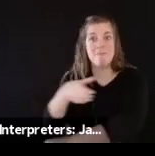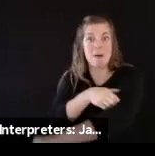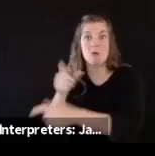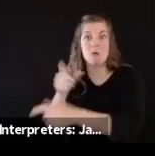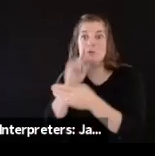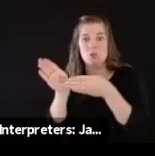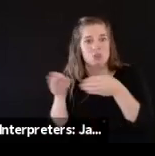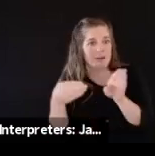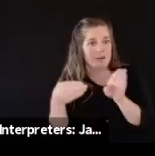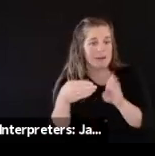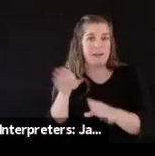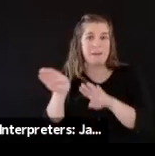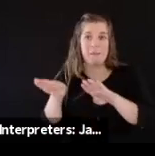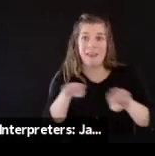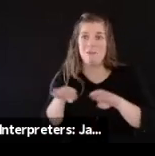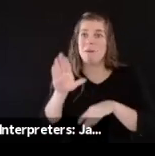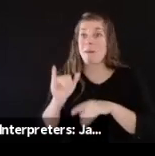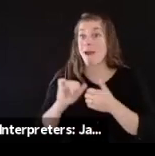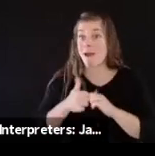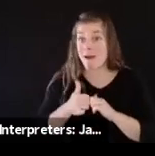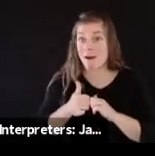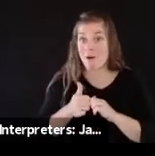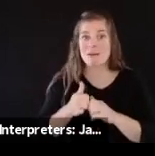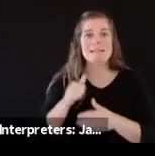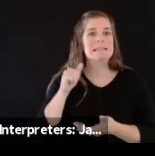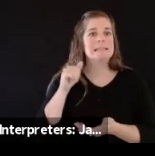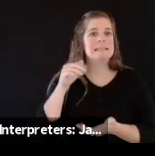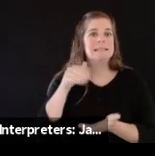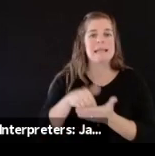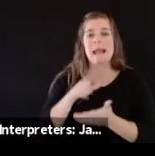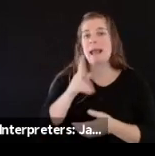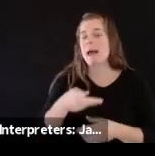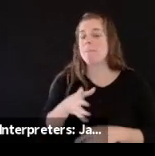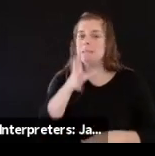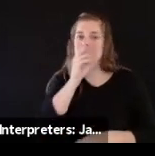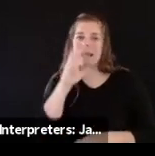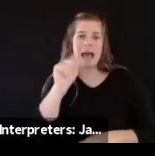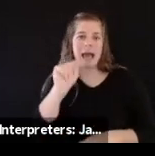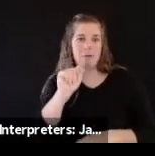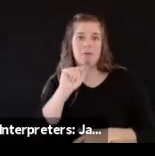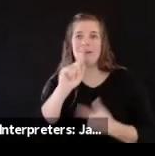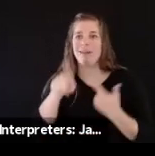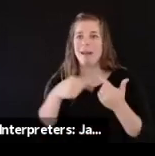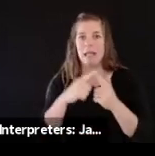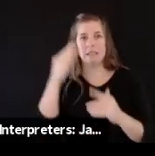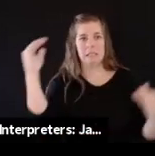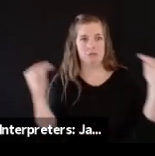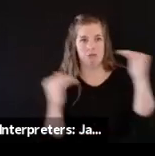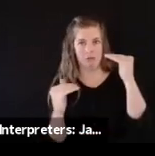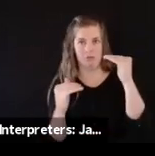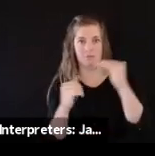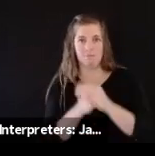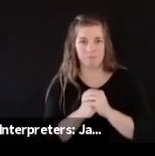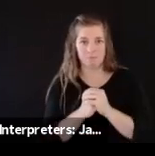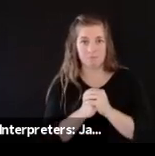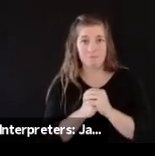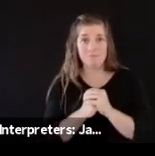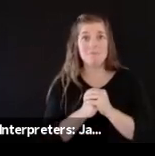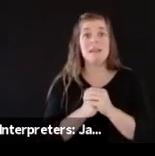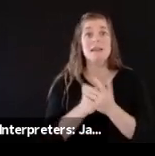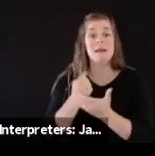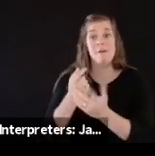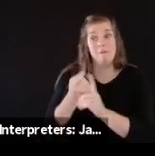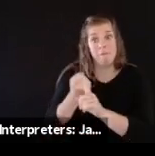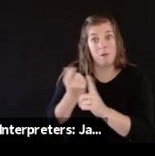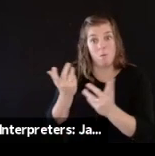by standing up against the injustice of oppression that is interconnected and further informed by the context of their